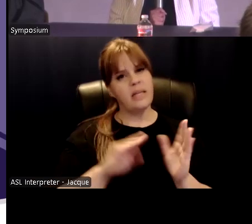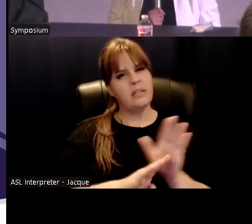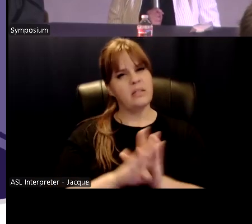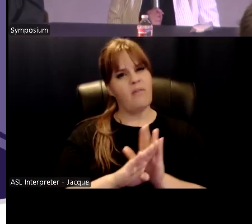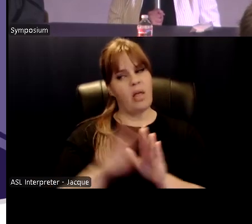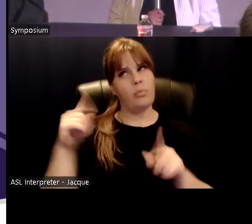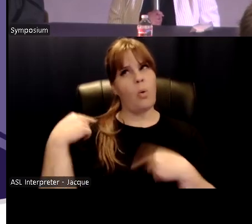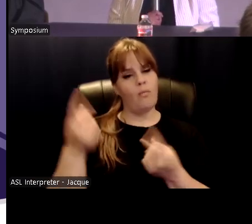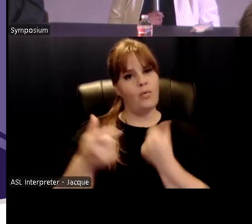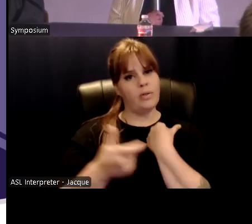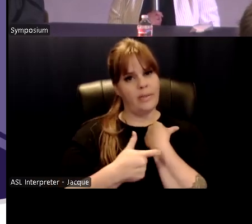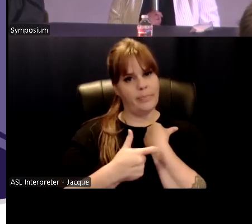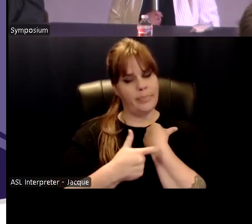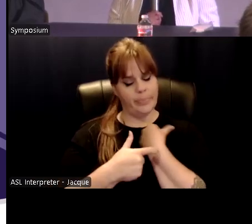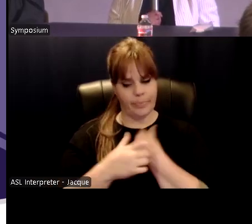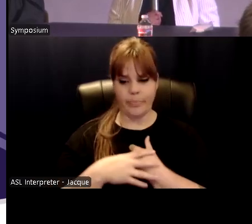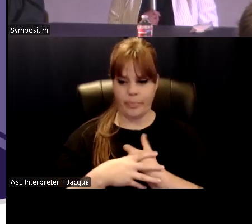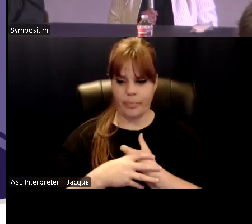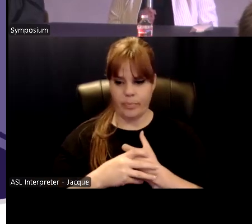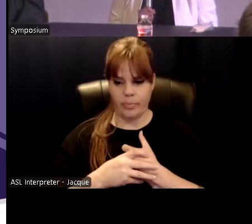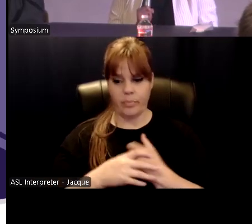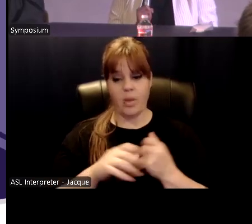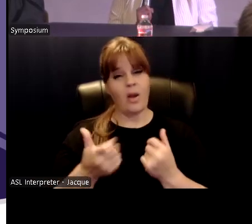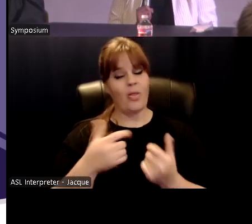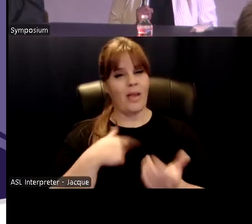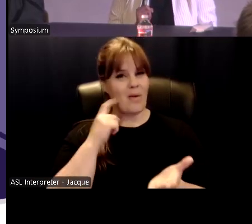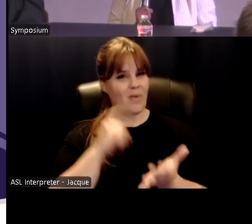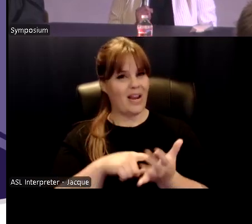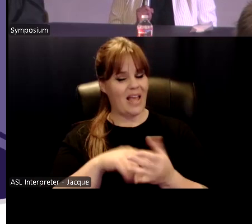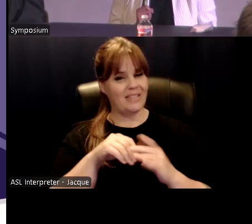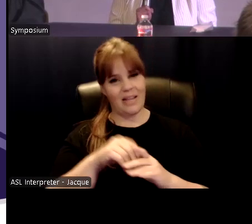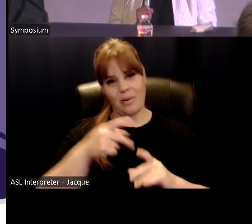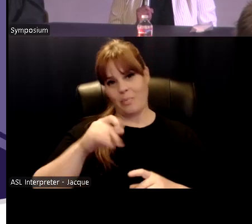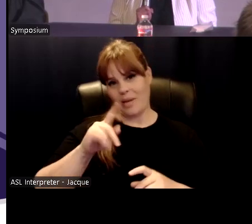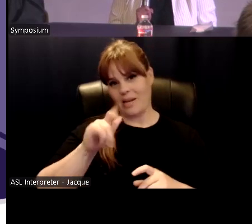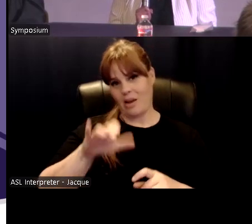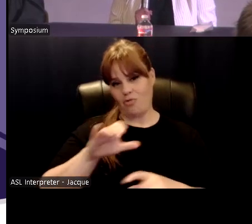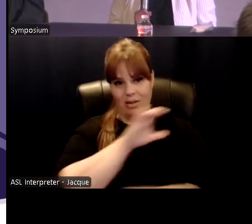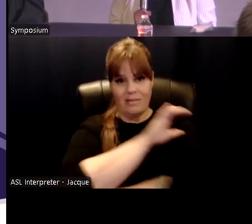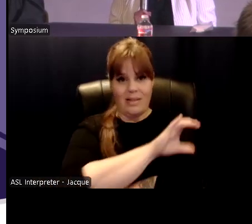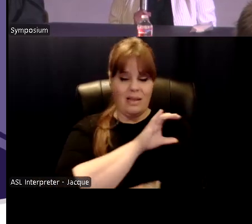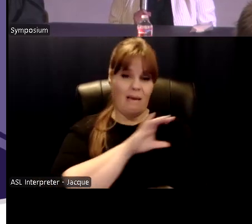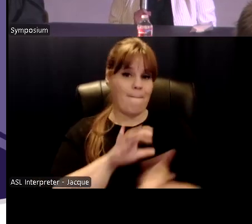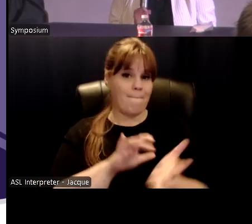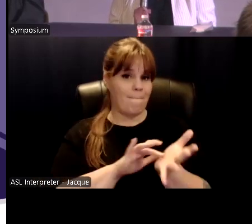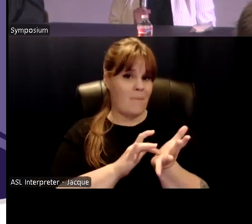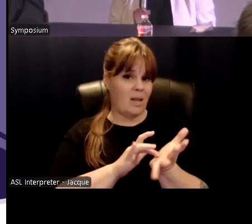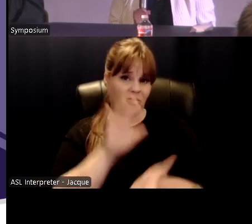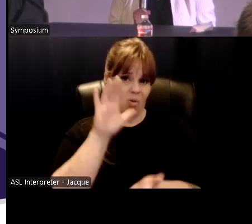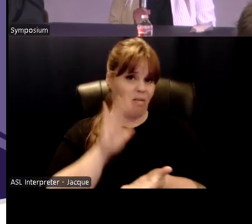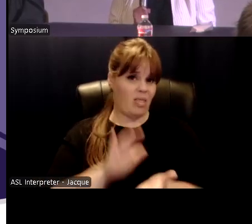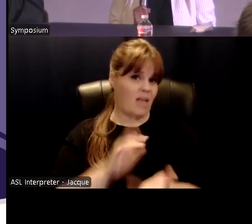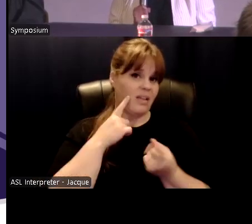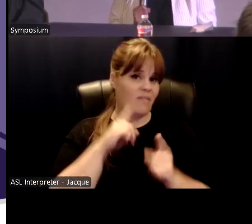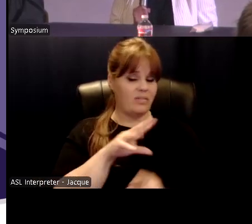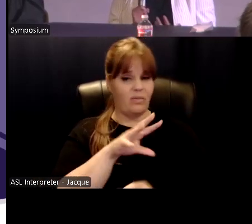time. Another thing that I recognize in our pediatric clinic is that medications are even less effective in children,